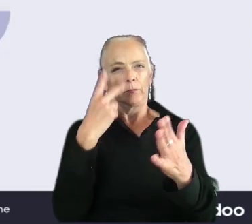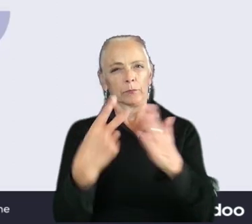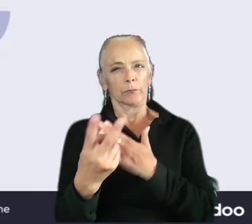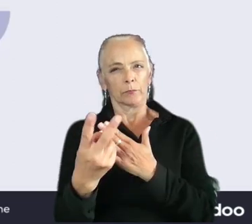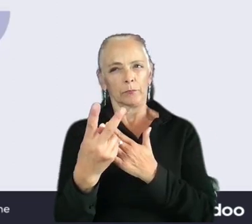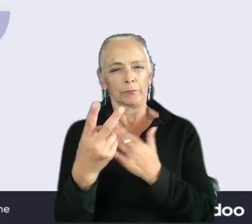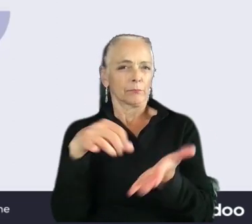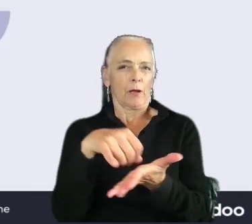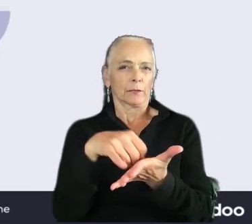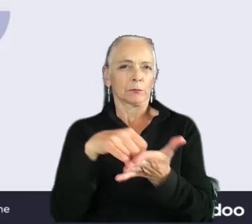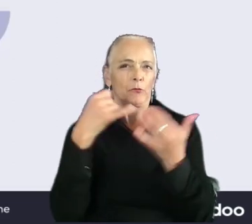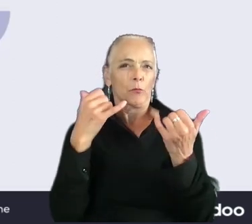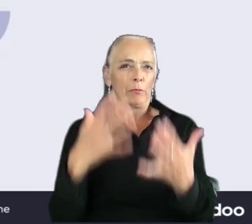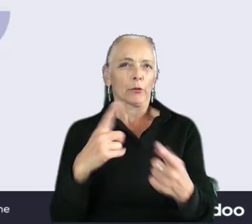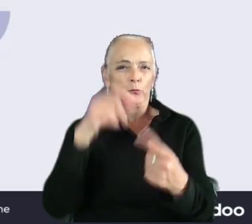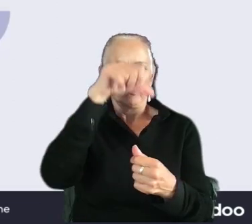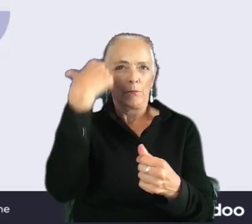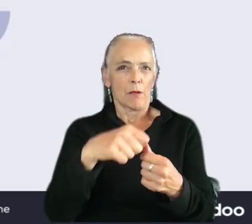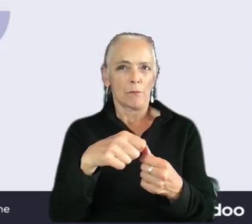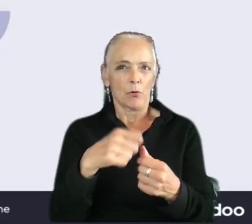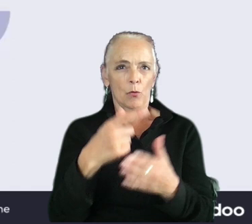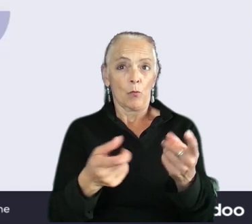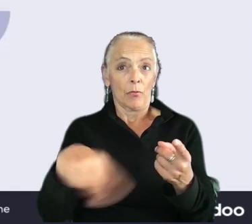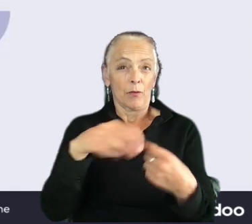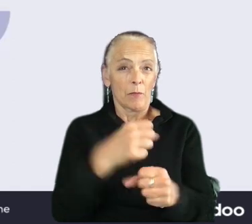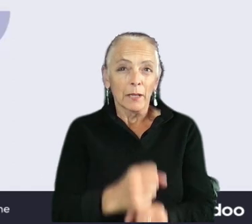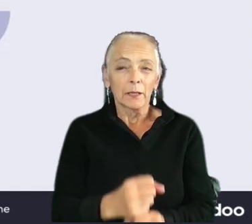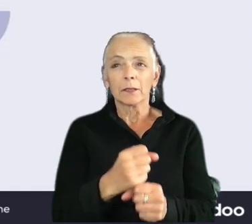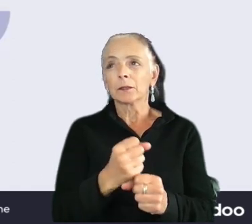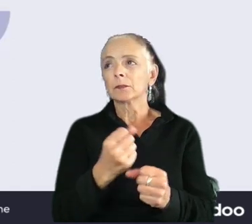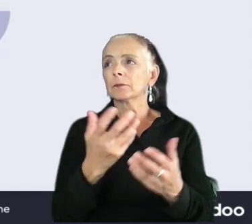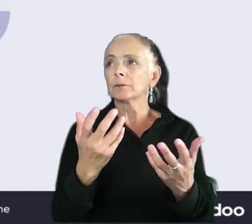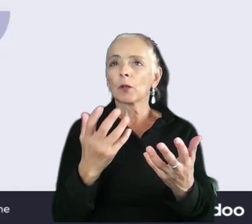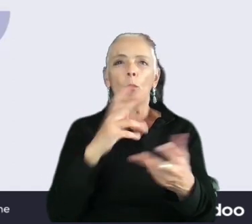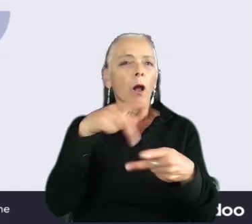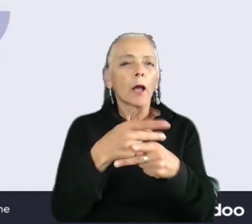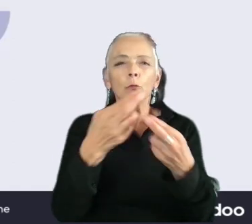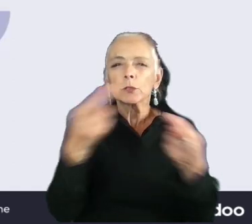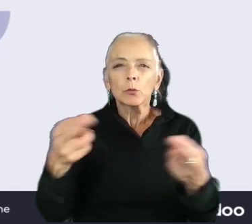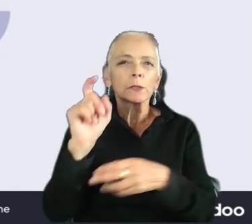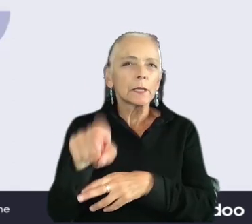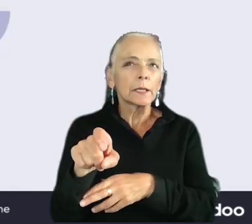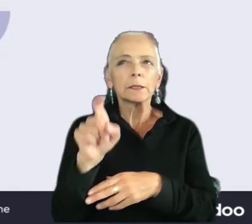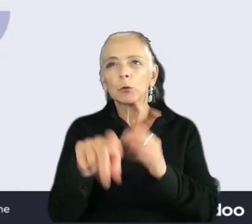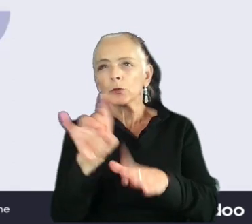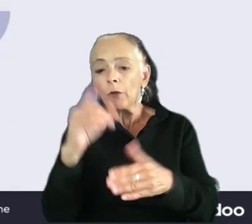would be impossible for a player to remember what they're making, like what kind of resources they need, what they are supposed to